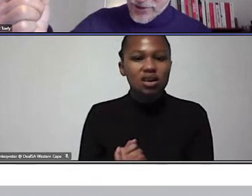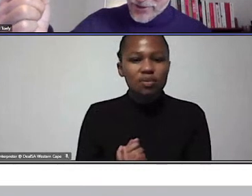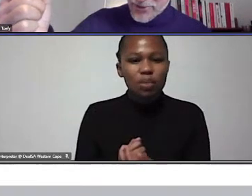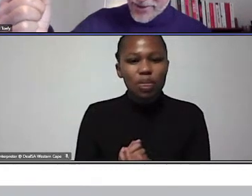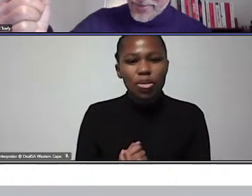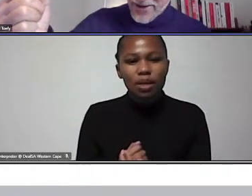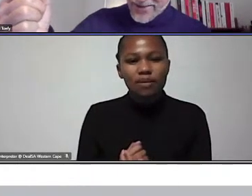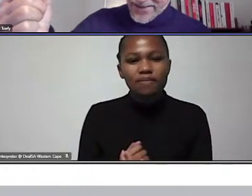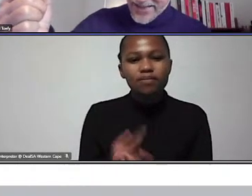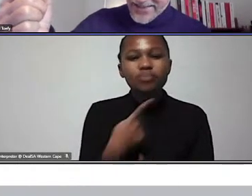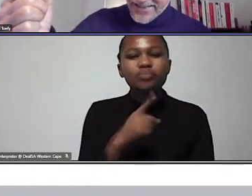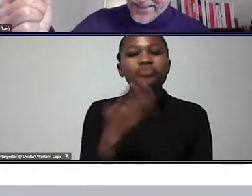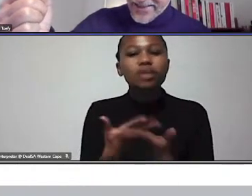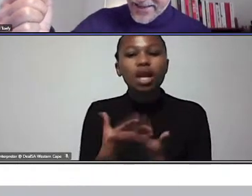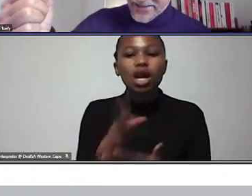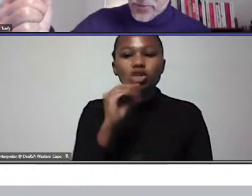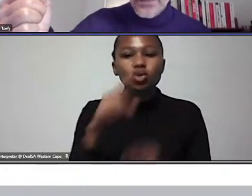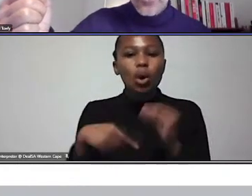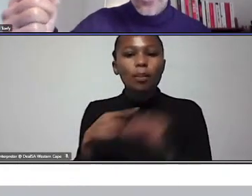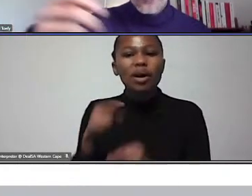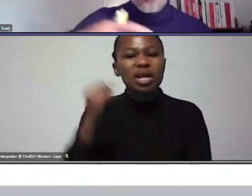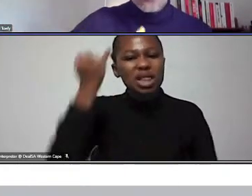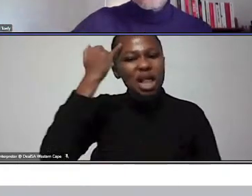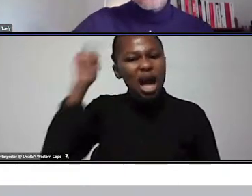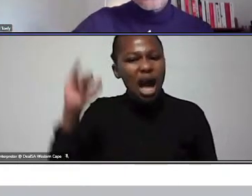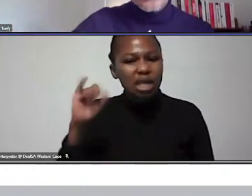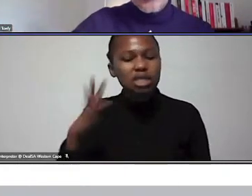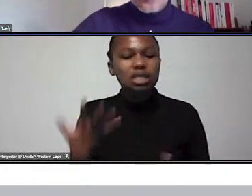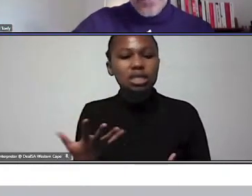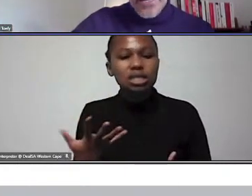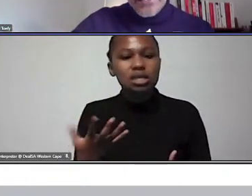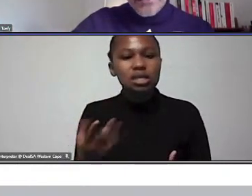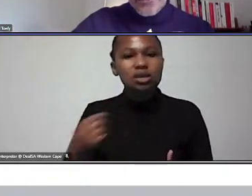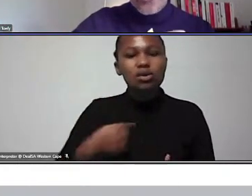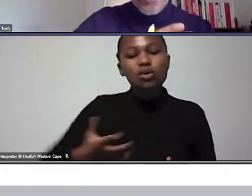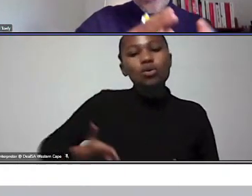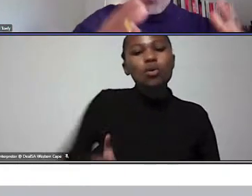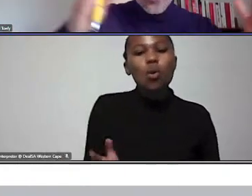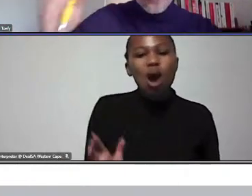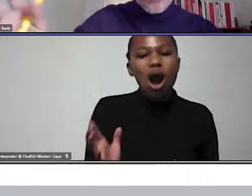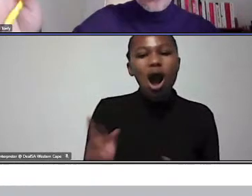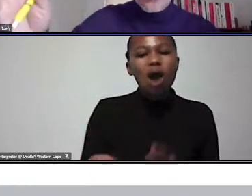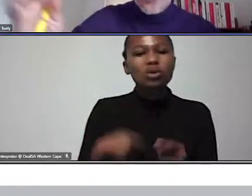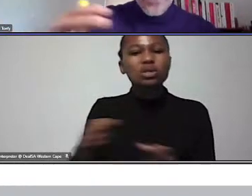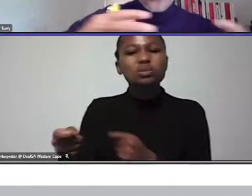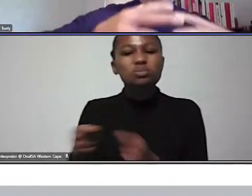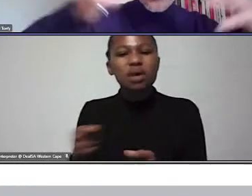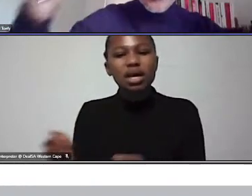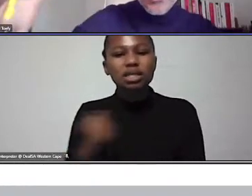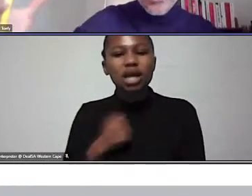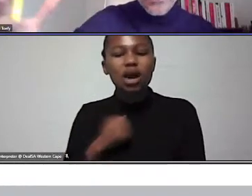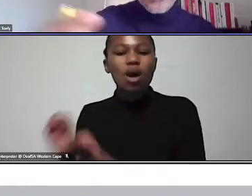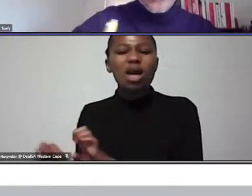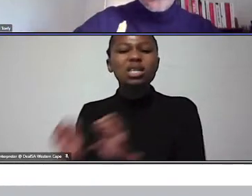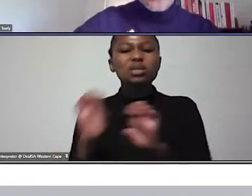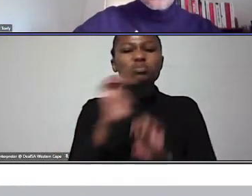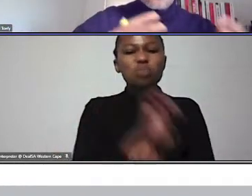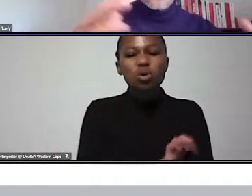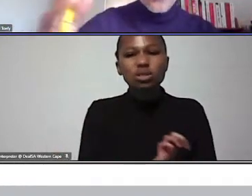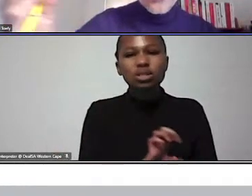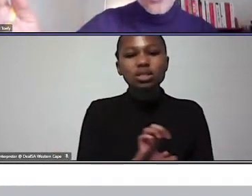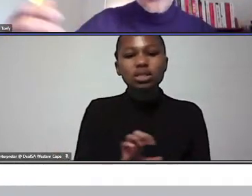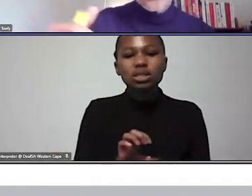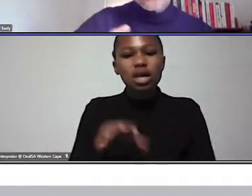if you could just talk about this idea that we are wanting to expand our export base beyond agriculture, just